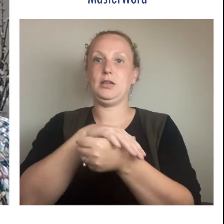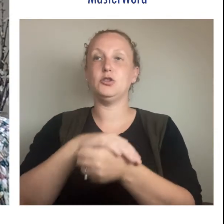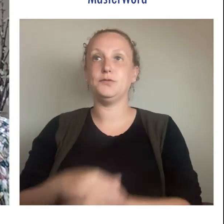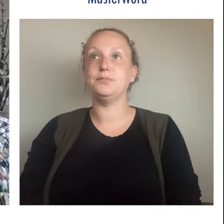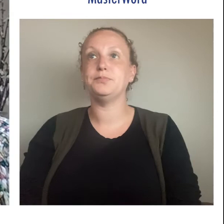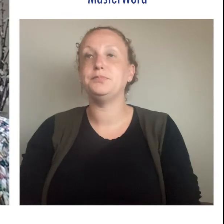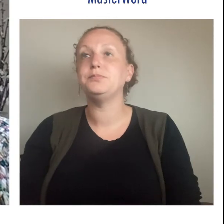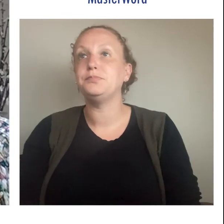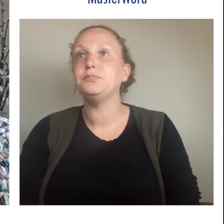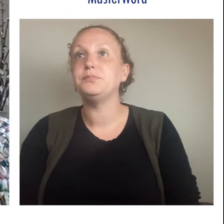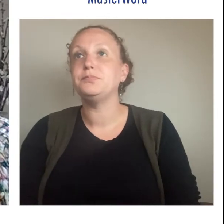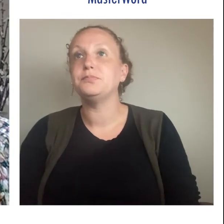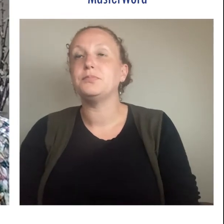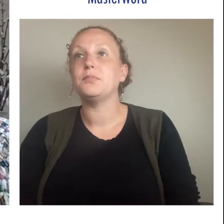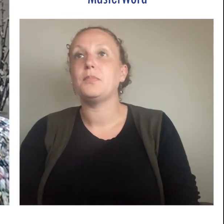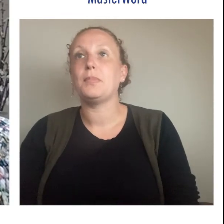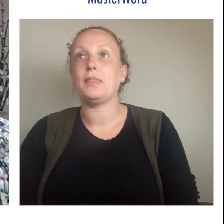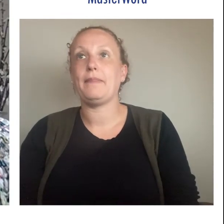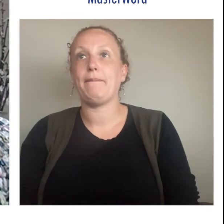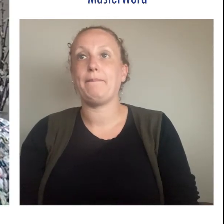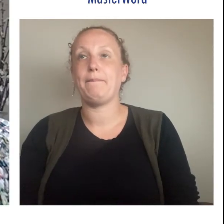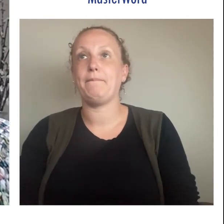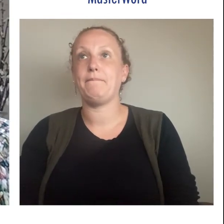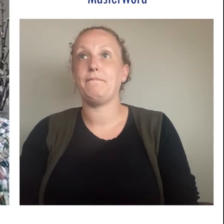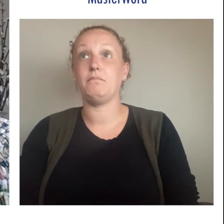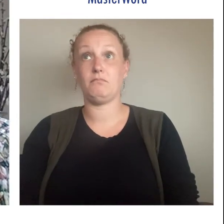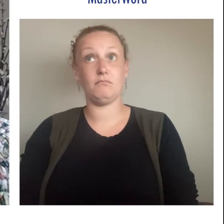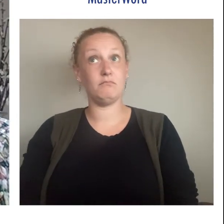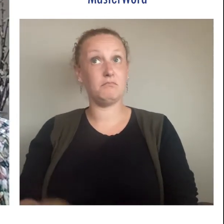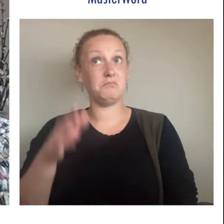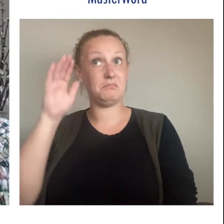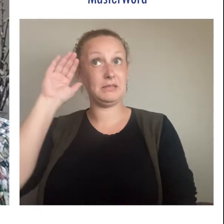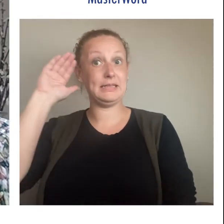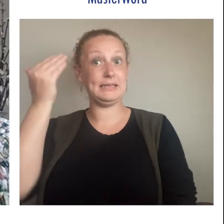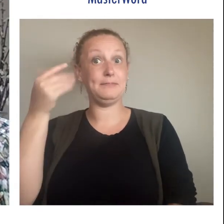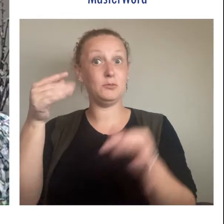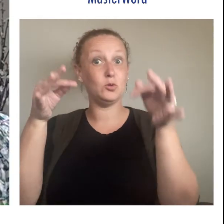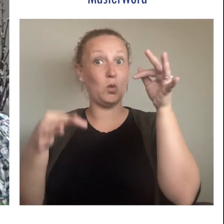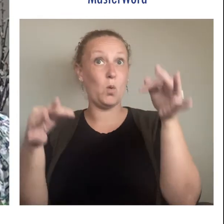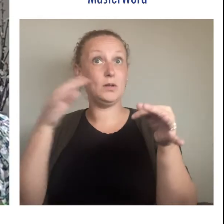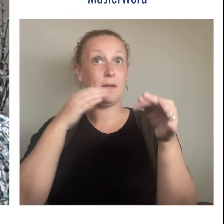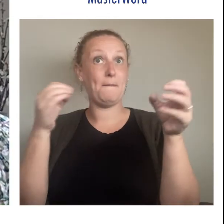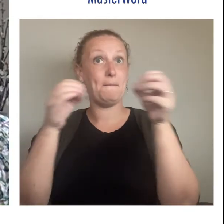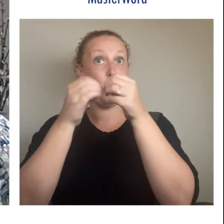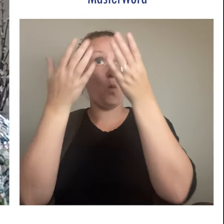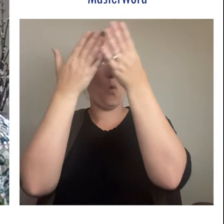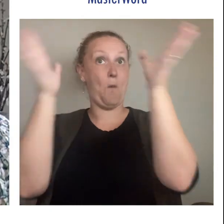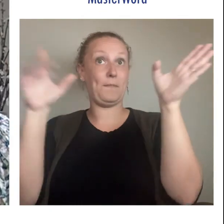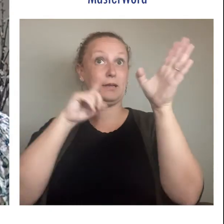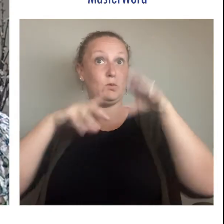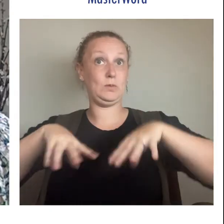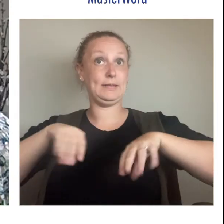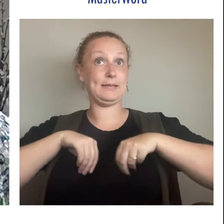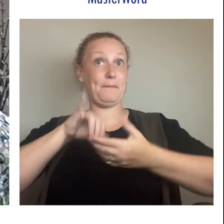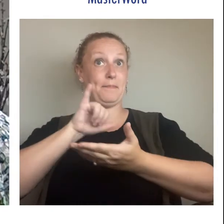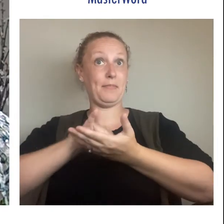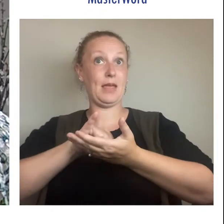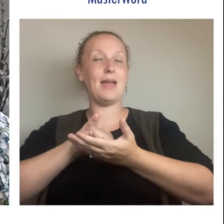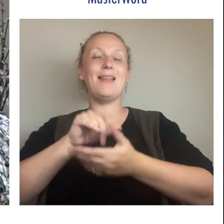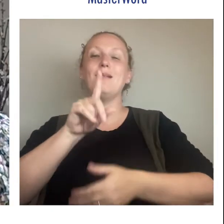And it's are better to stay here. courts now more open to being able to accept that? Because I'm sure in the past there